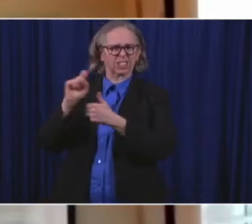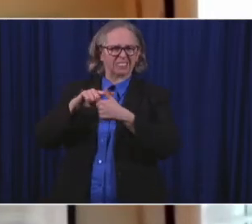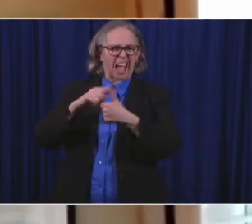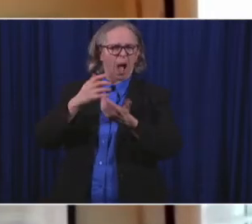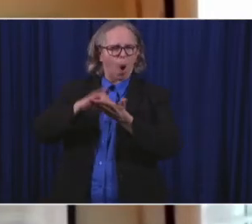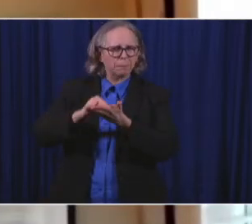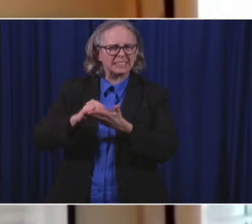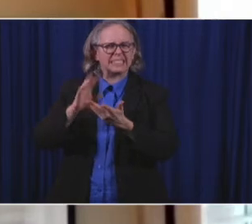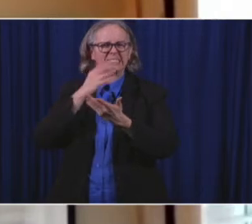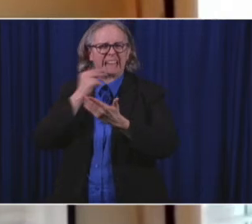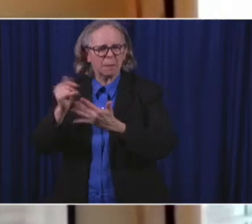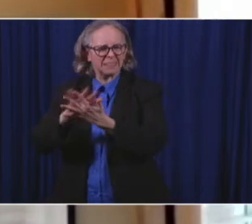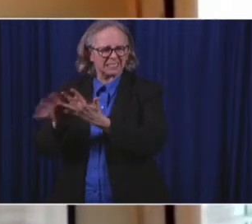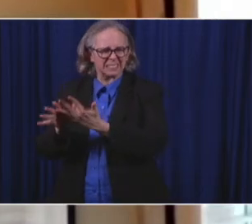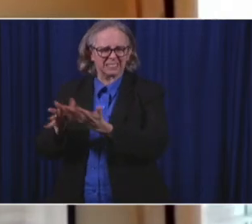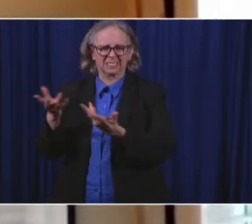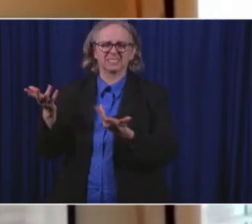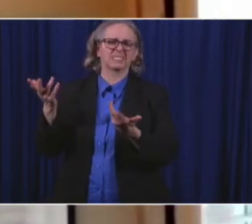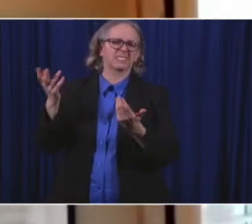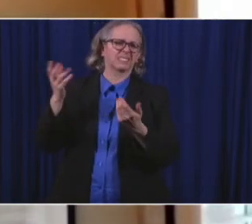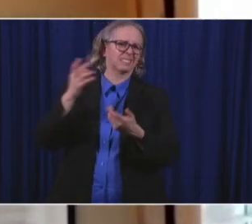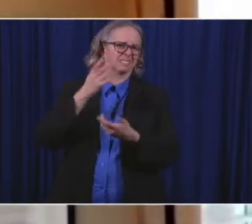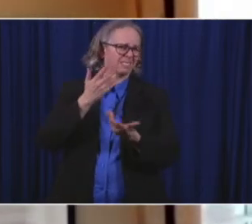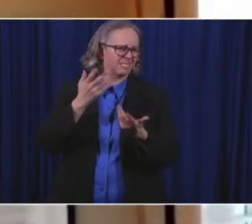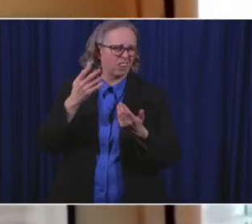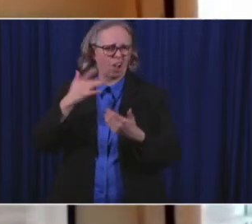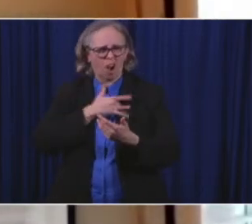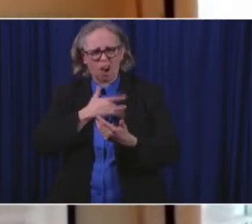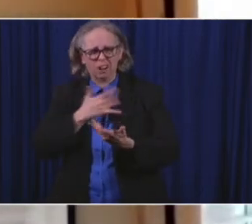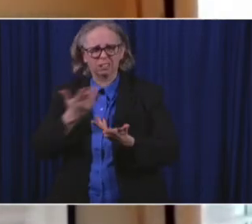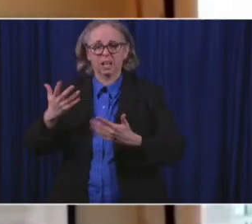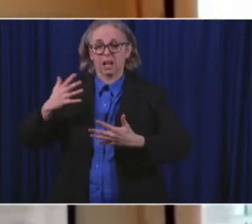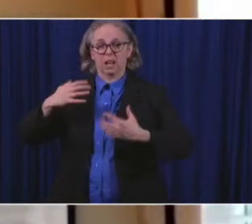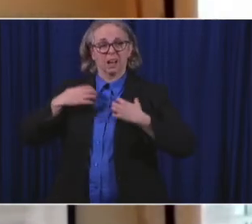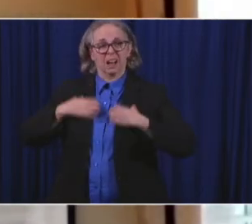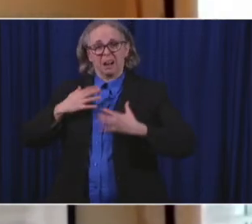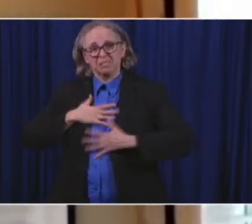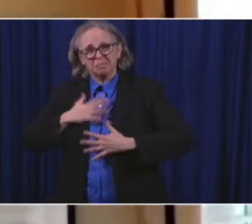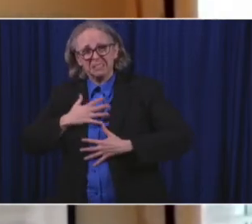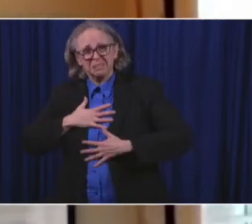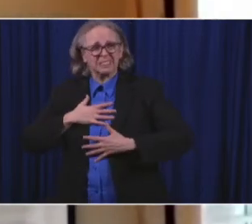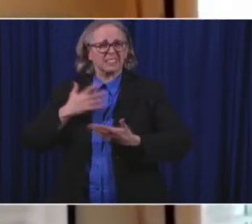include obesity and respiratory illnesses, et cetera.